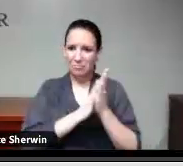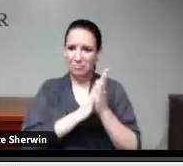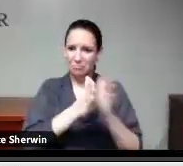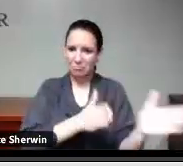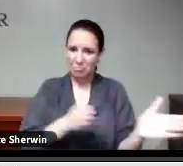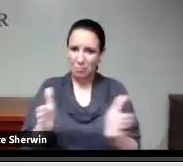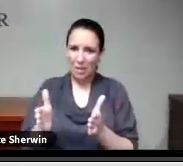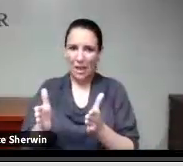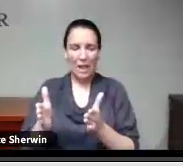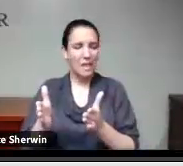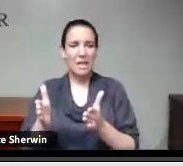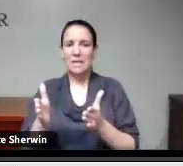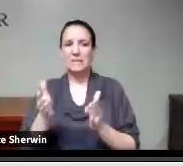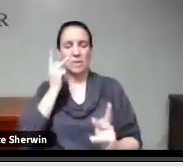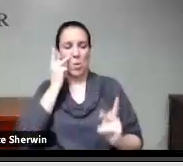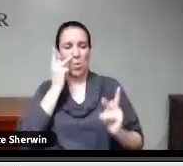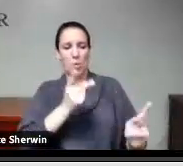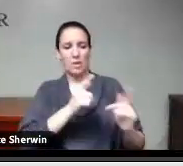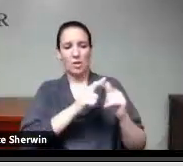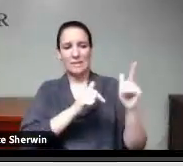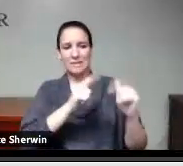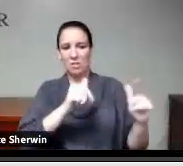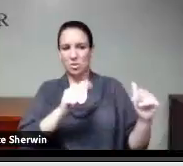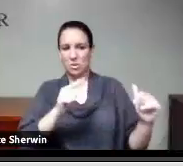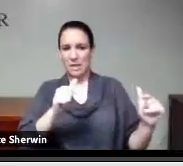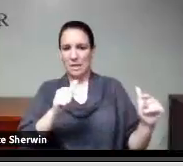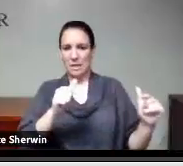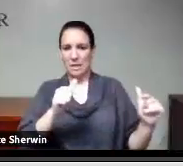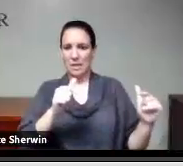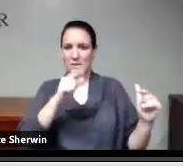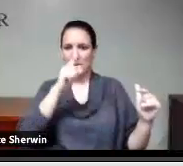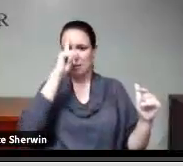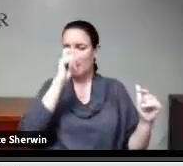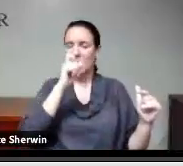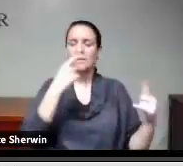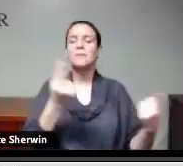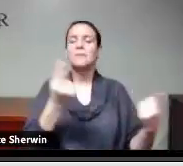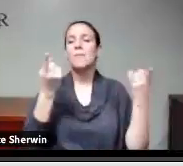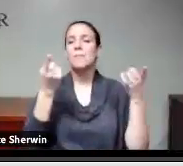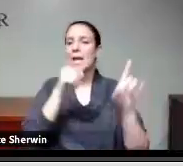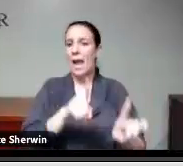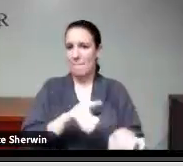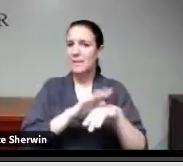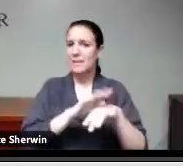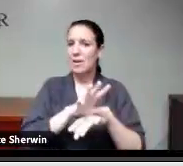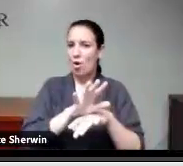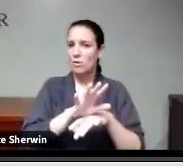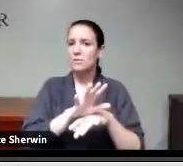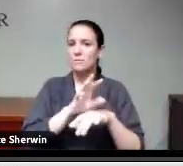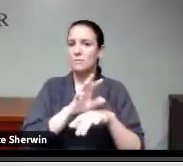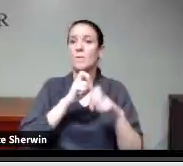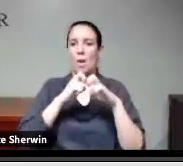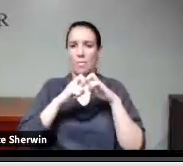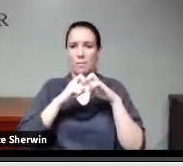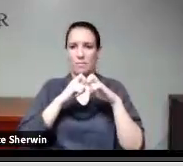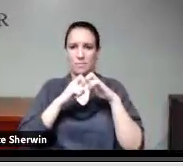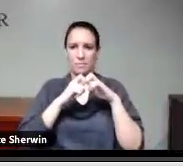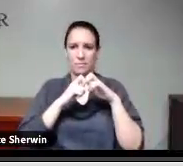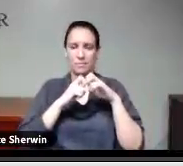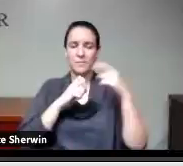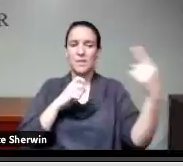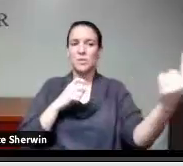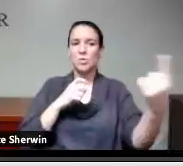on diversity efforts or initiatives because some crisis has happened. There's something out there in the external environment that has triggered